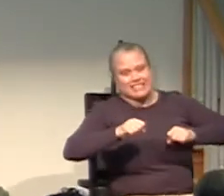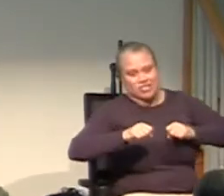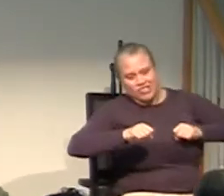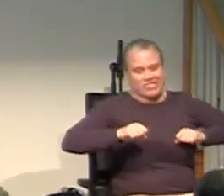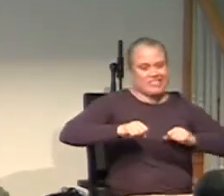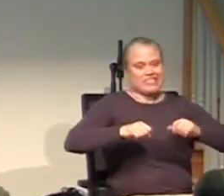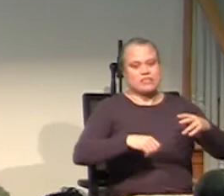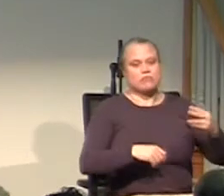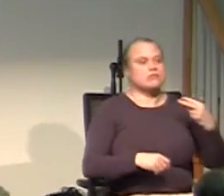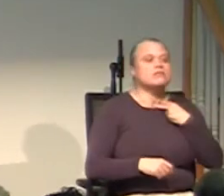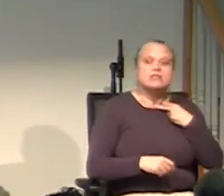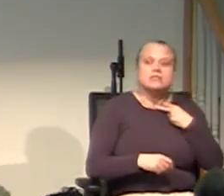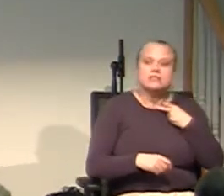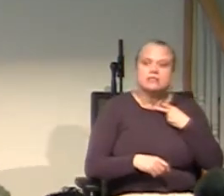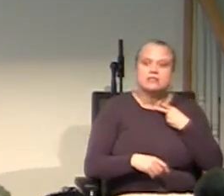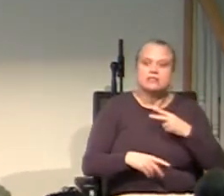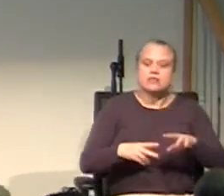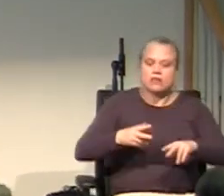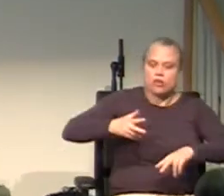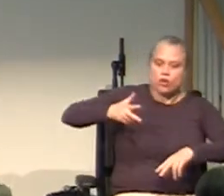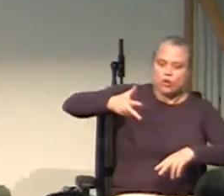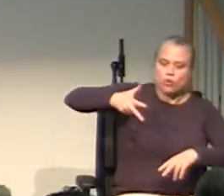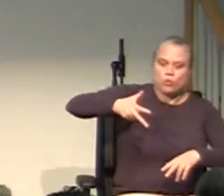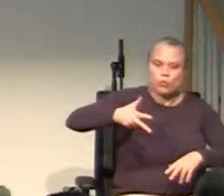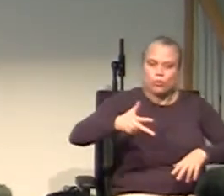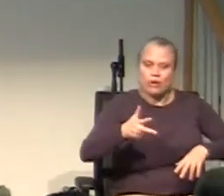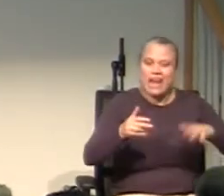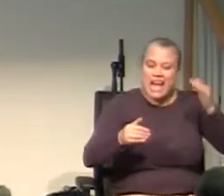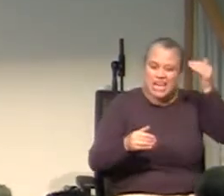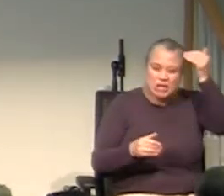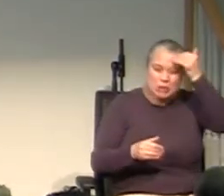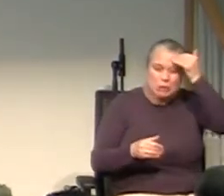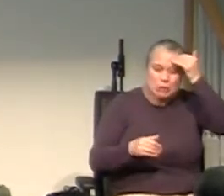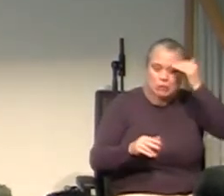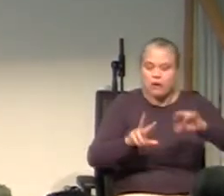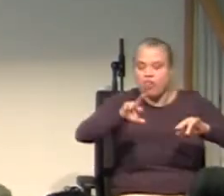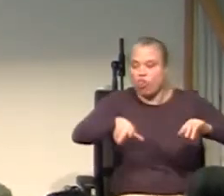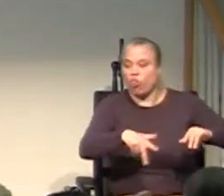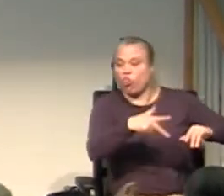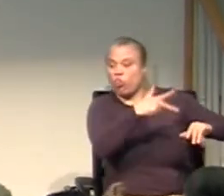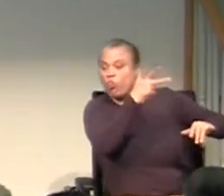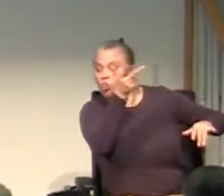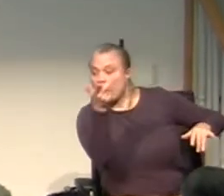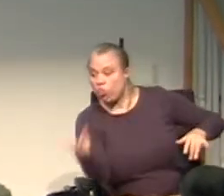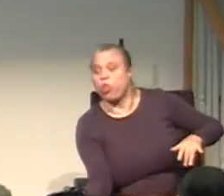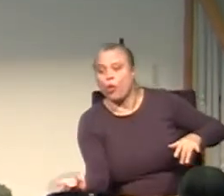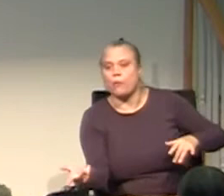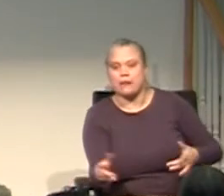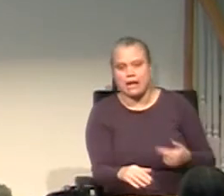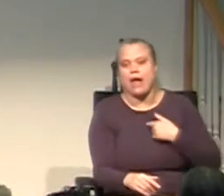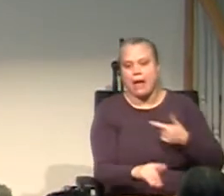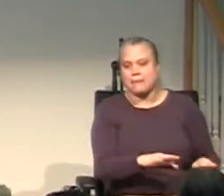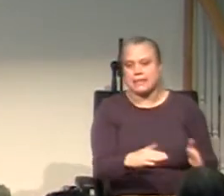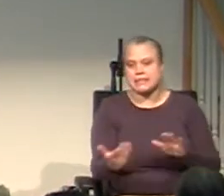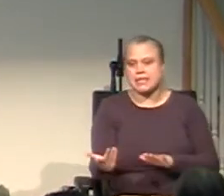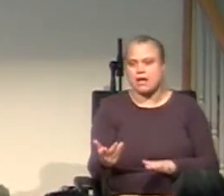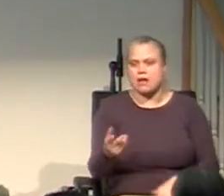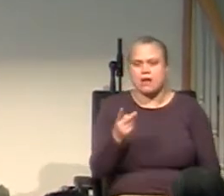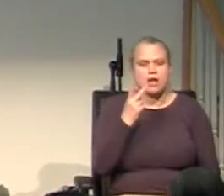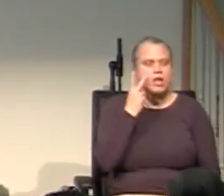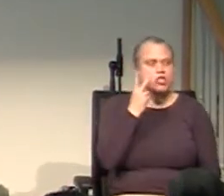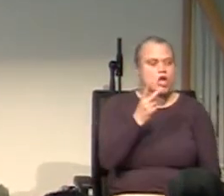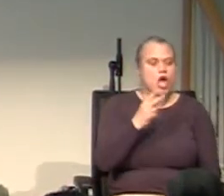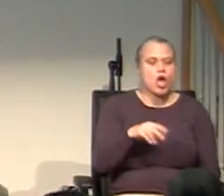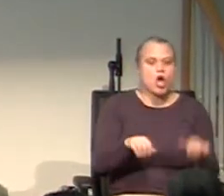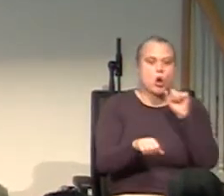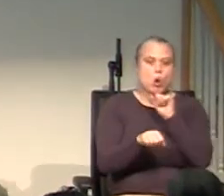it. And I came down, and I knew that if I went off the edge of the mountain, I was dead. There's no way I could come out of it. But I saw a rock pile off to the